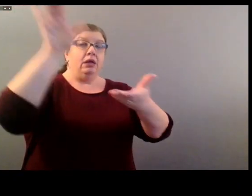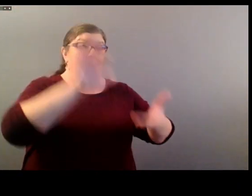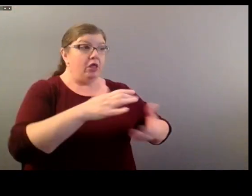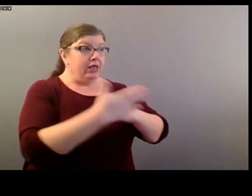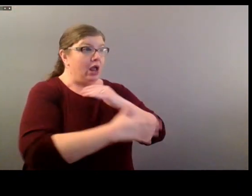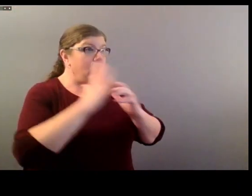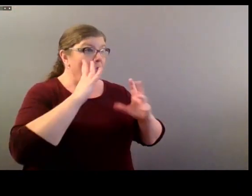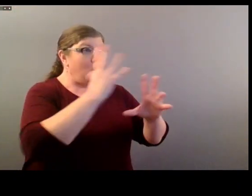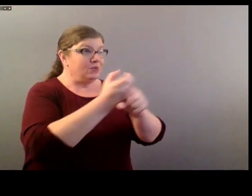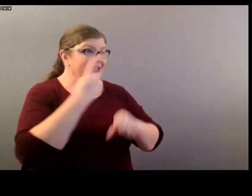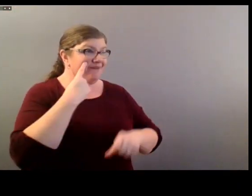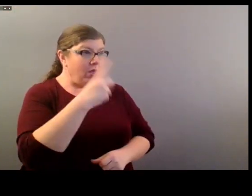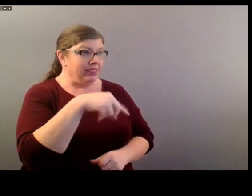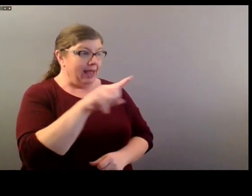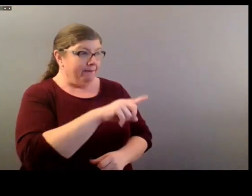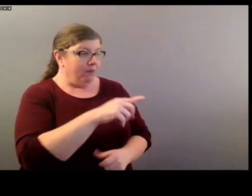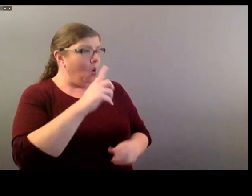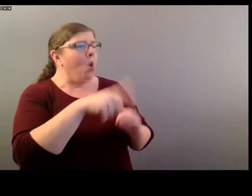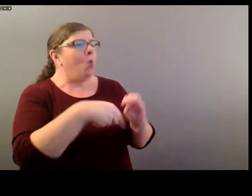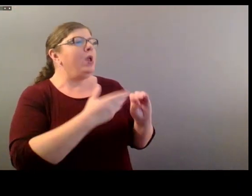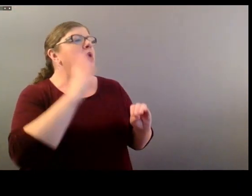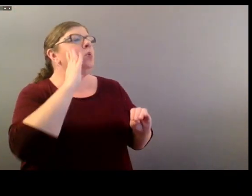when will we know?